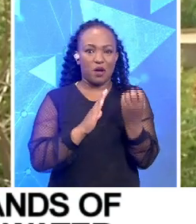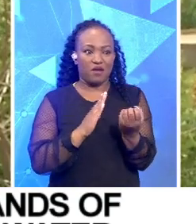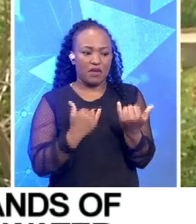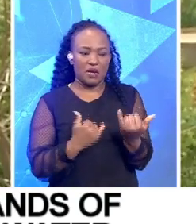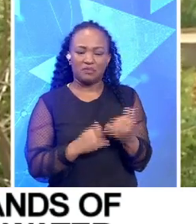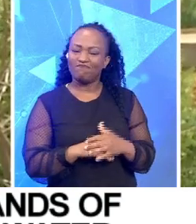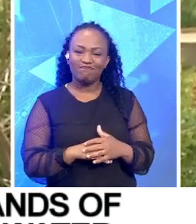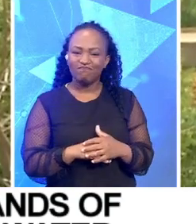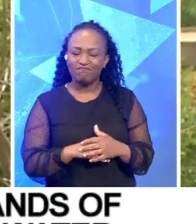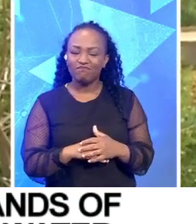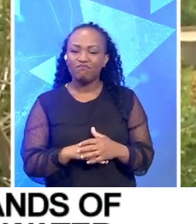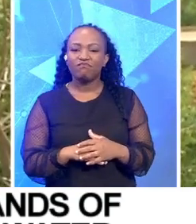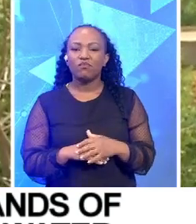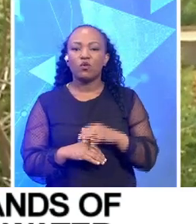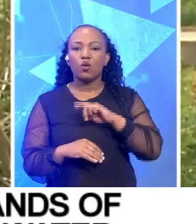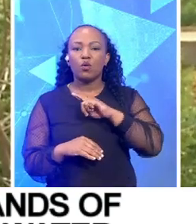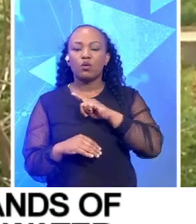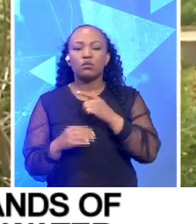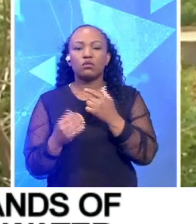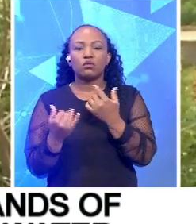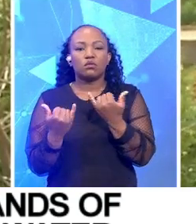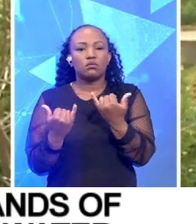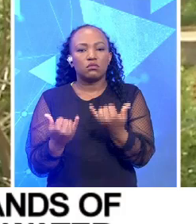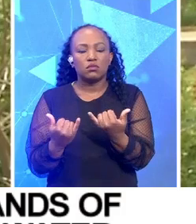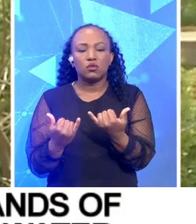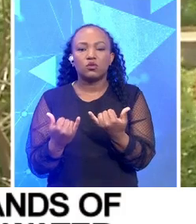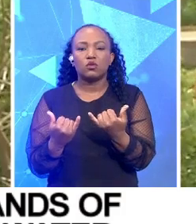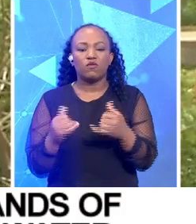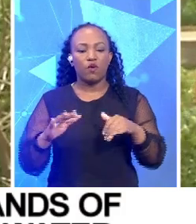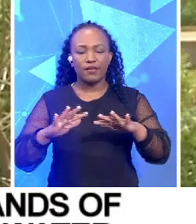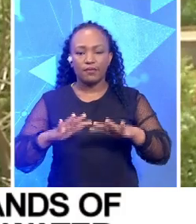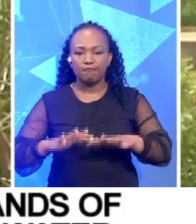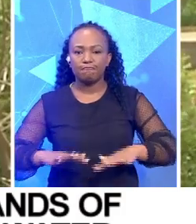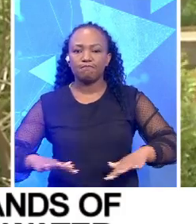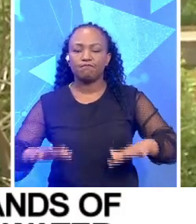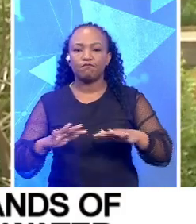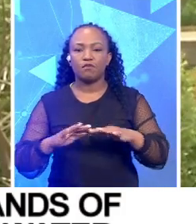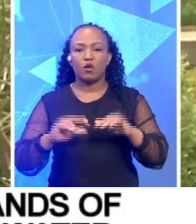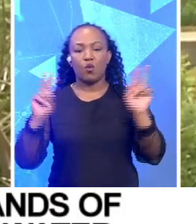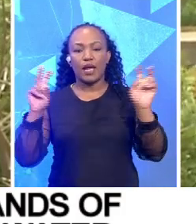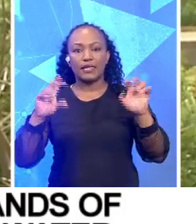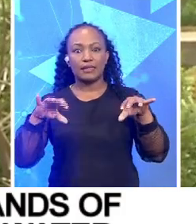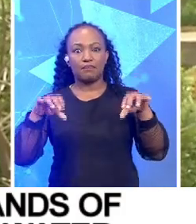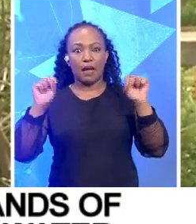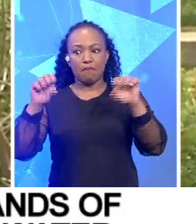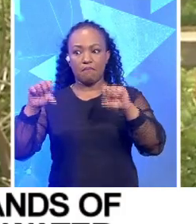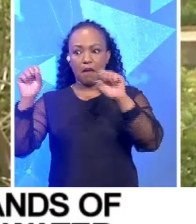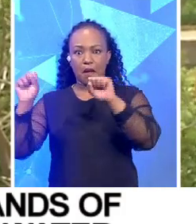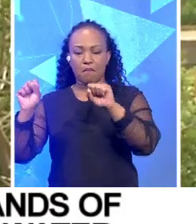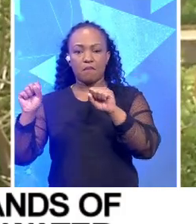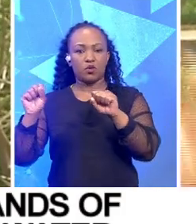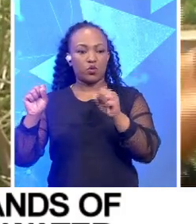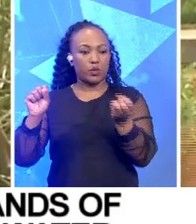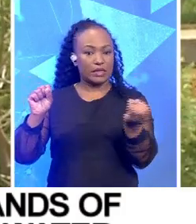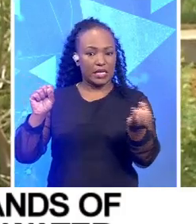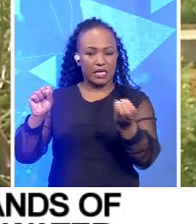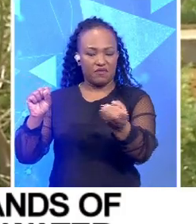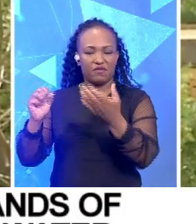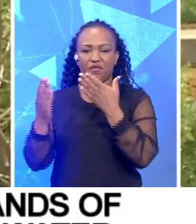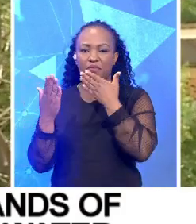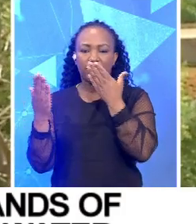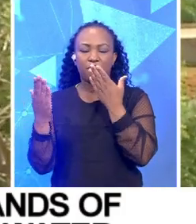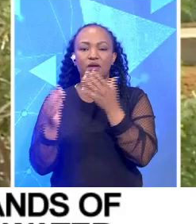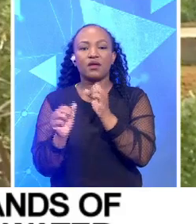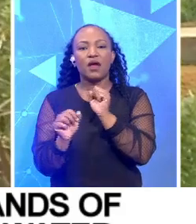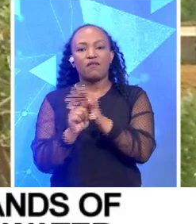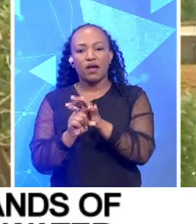be taken out of the areas where load shedding applies. So just as much as it affects